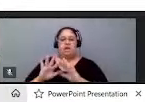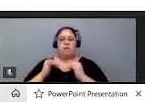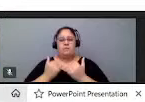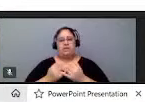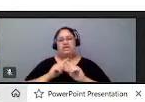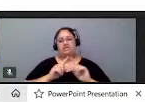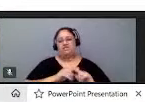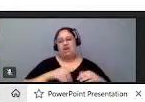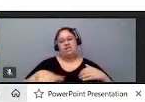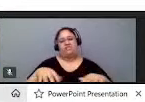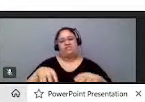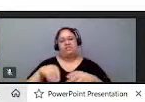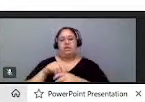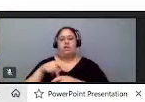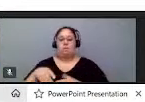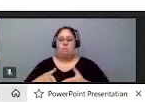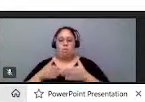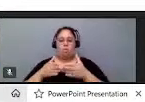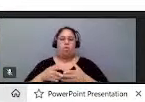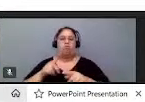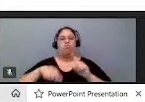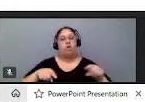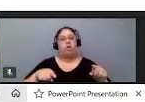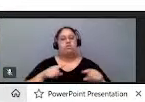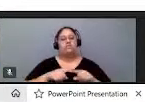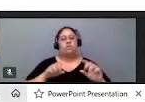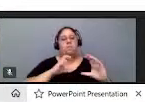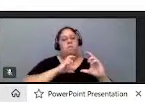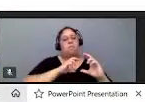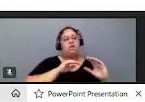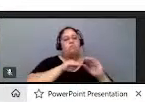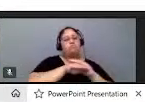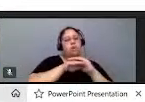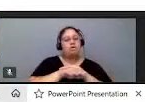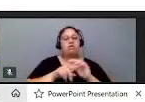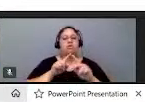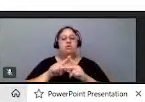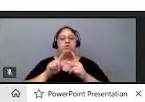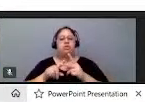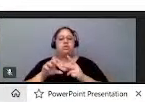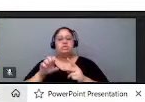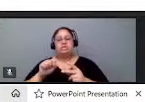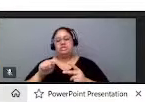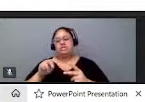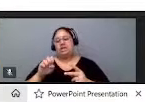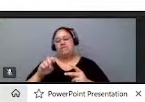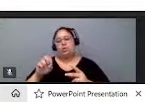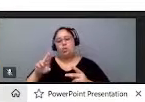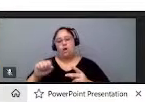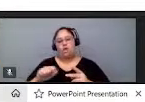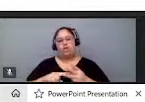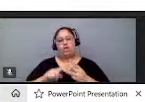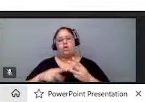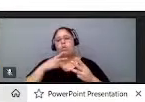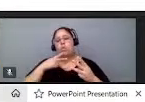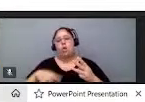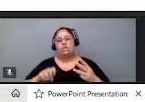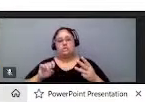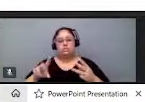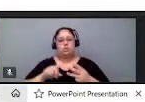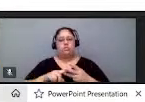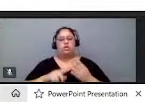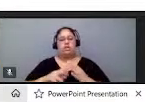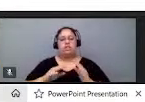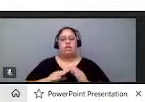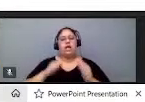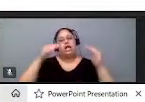port and those ranging then from bunkering through to Ste storing the waste disposal diving licenses